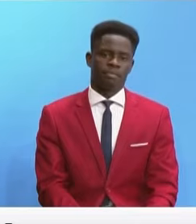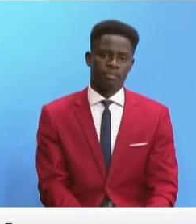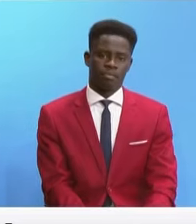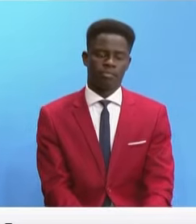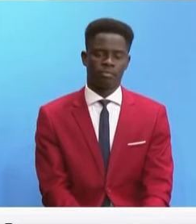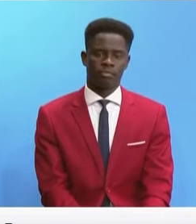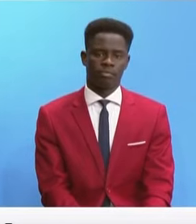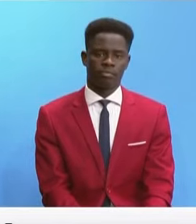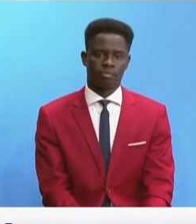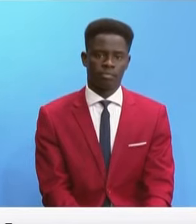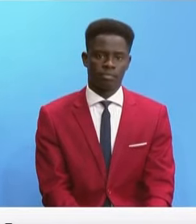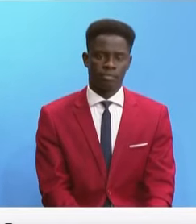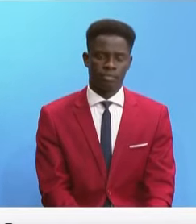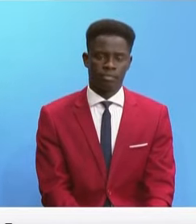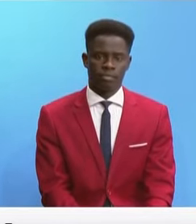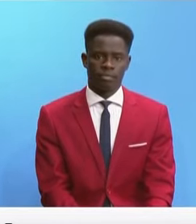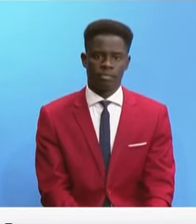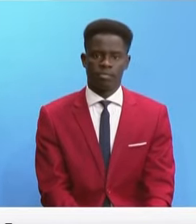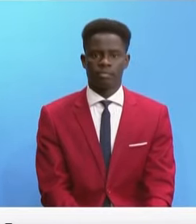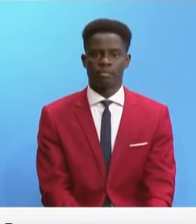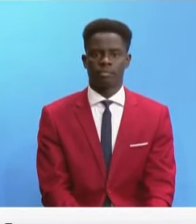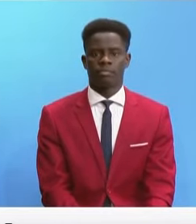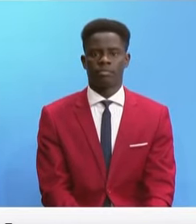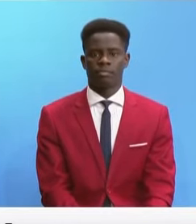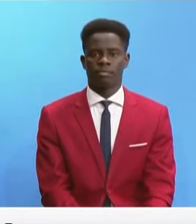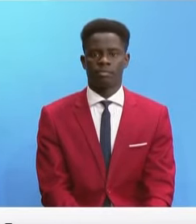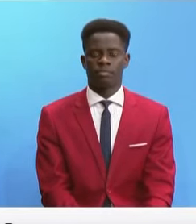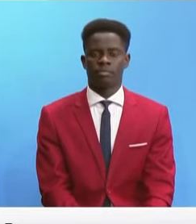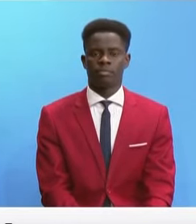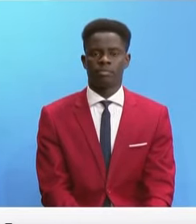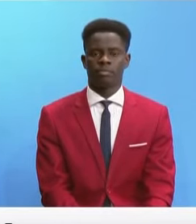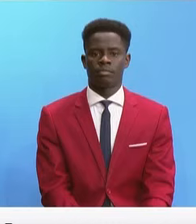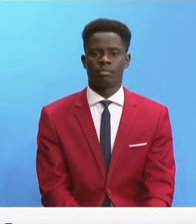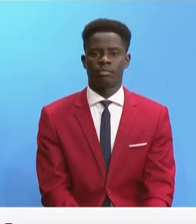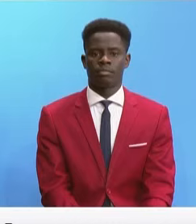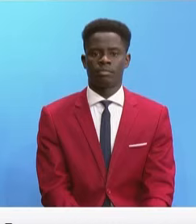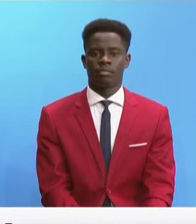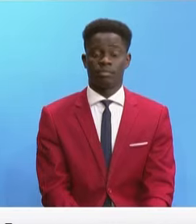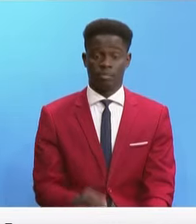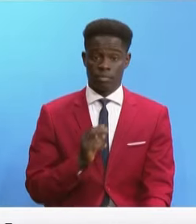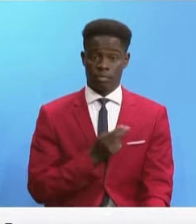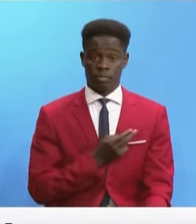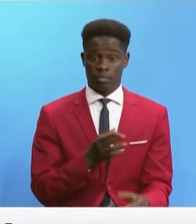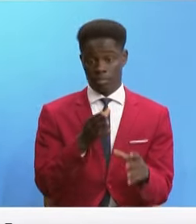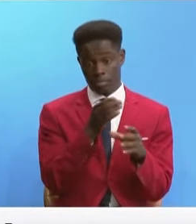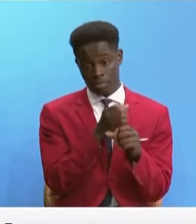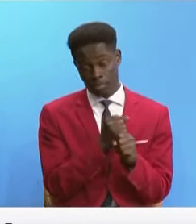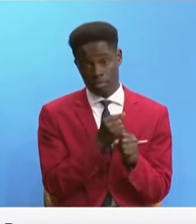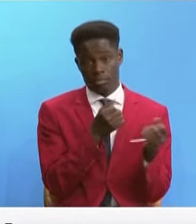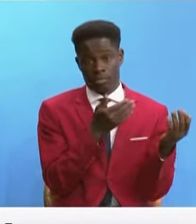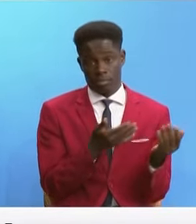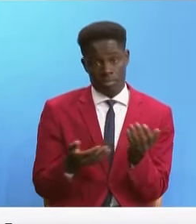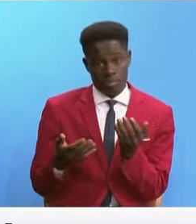baby abandoned, buried in the sand. So when we received the baby, we did our initial